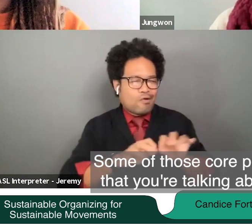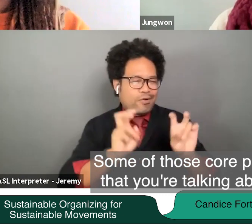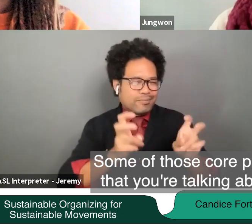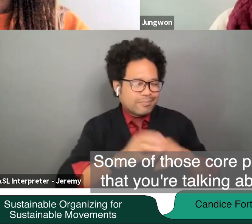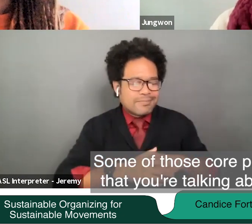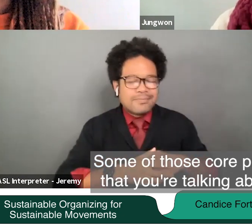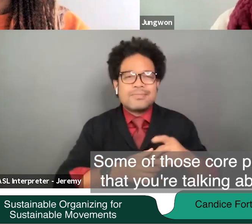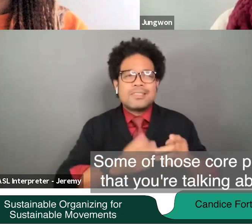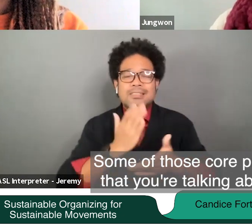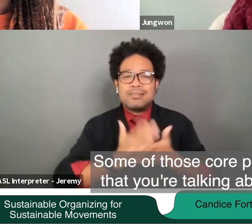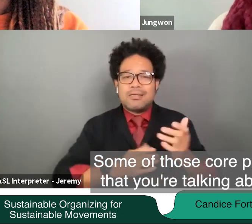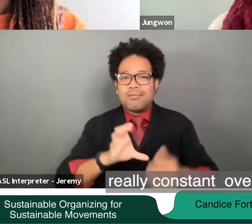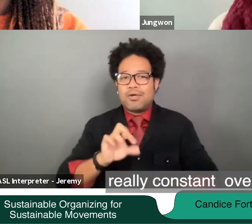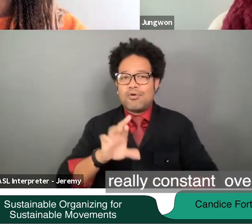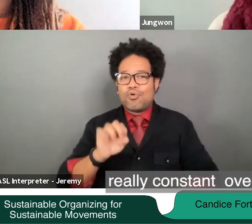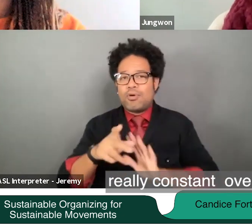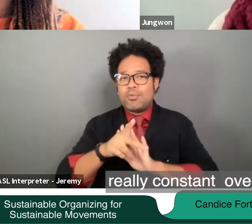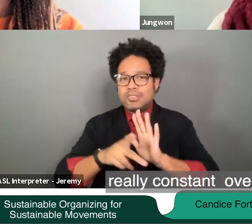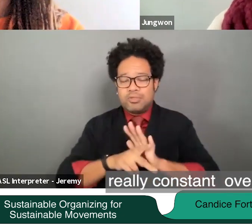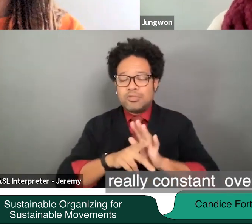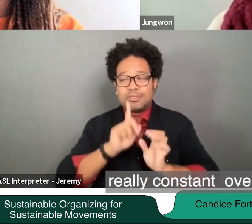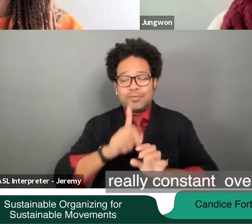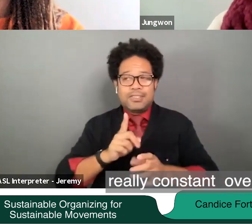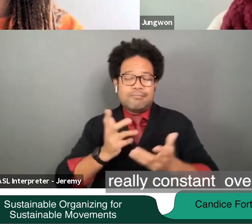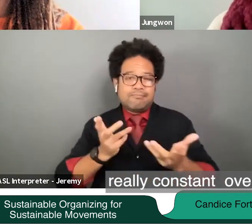those core principles that you're talking about are really